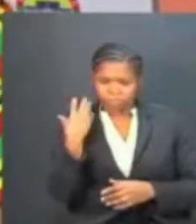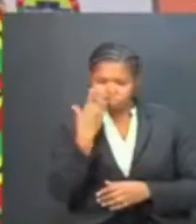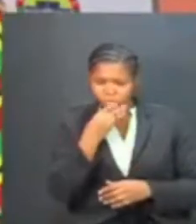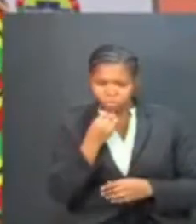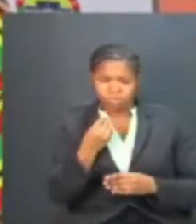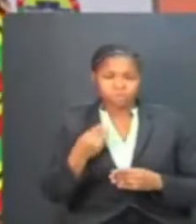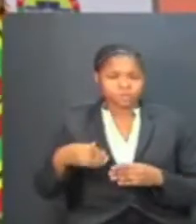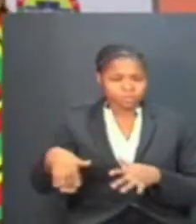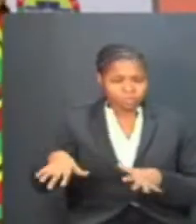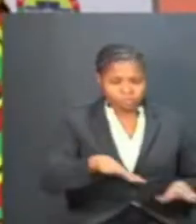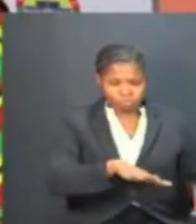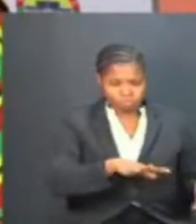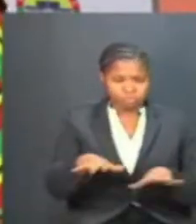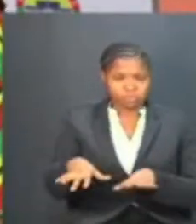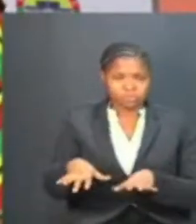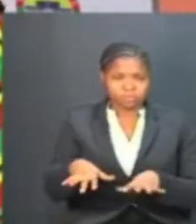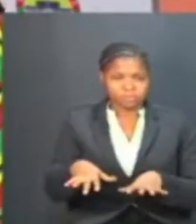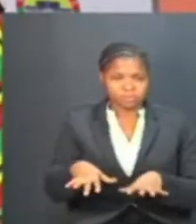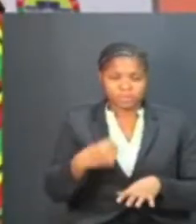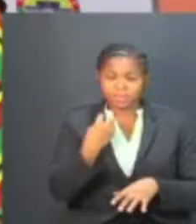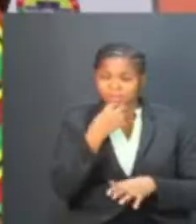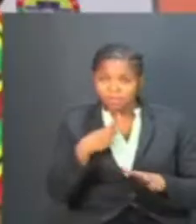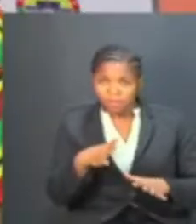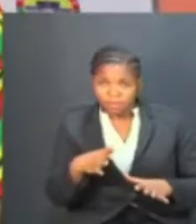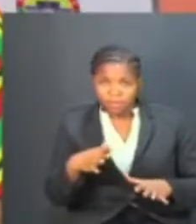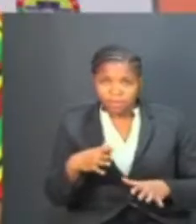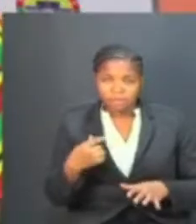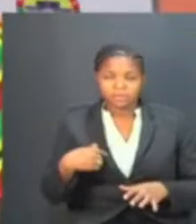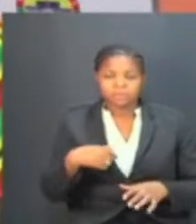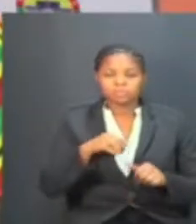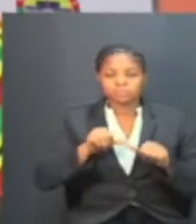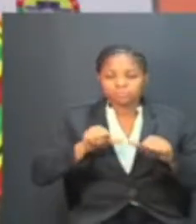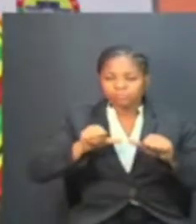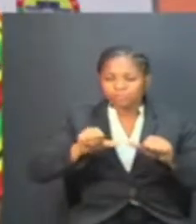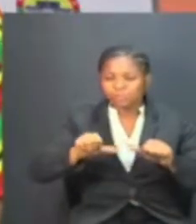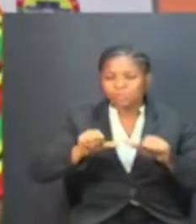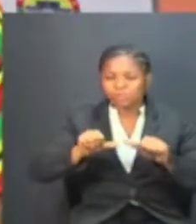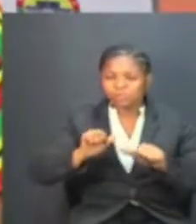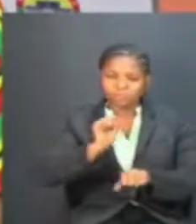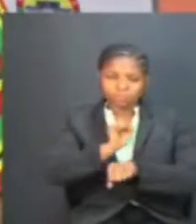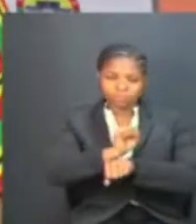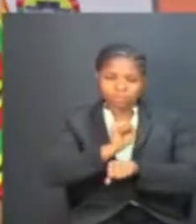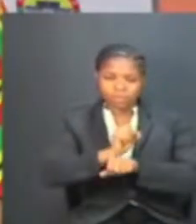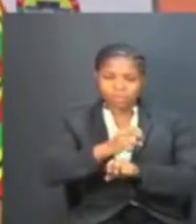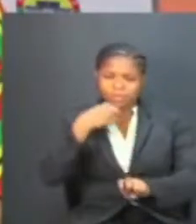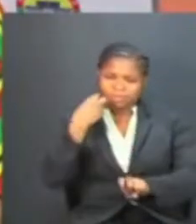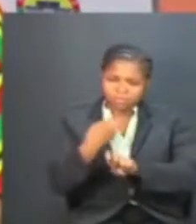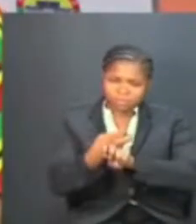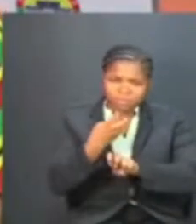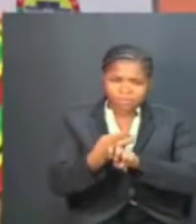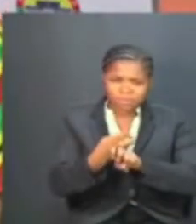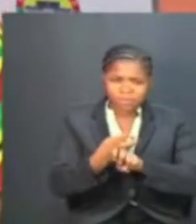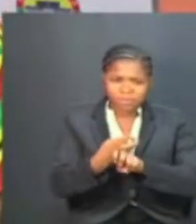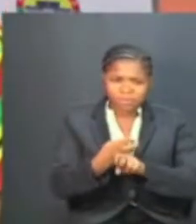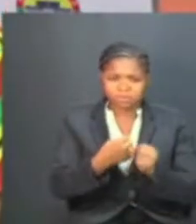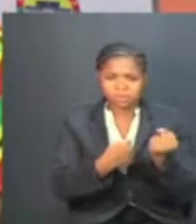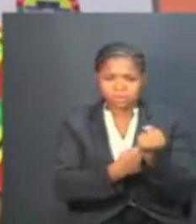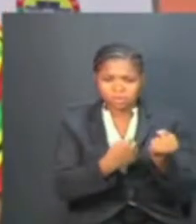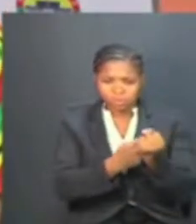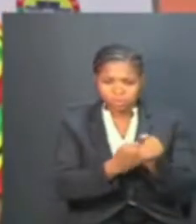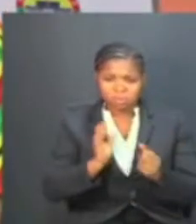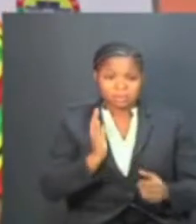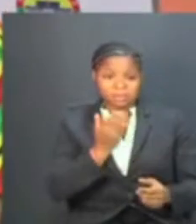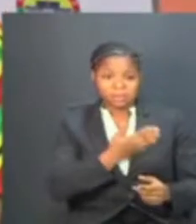us continue to work hard, support our people, and portray our